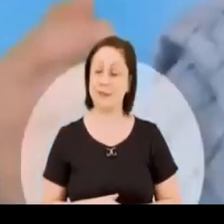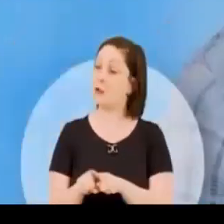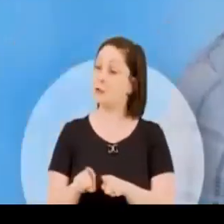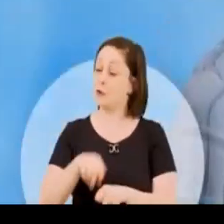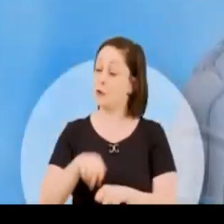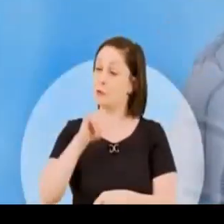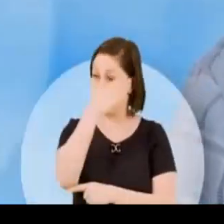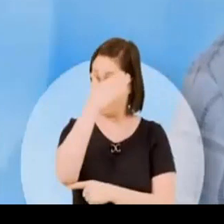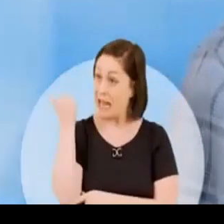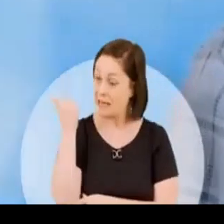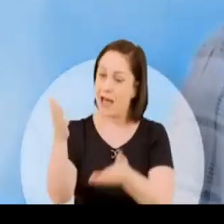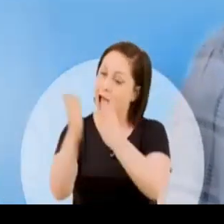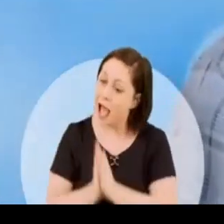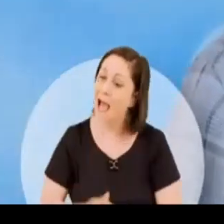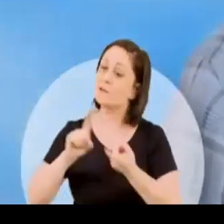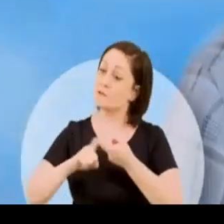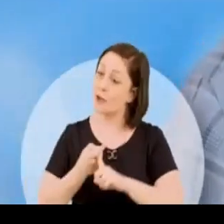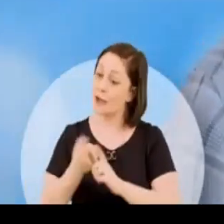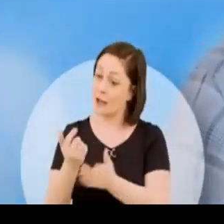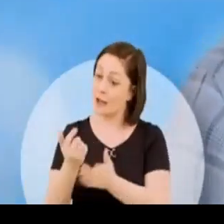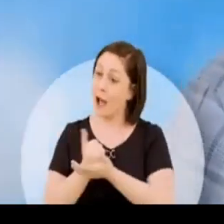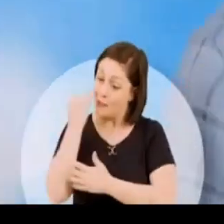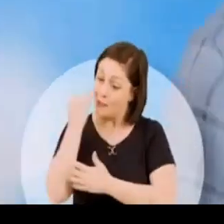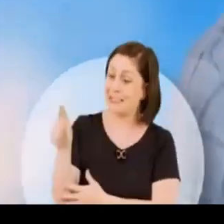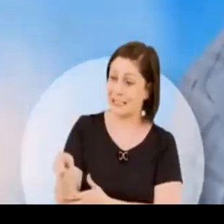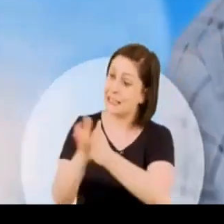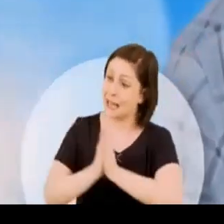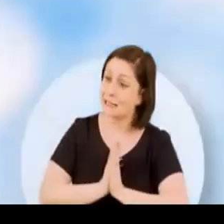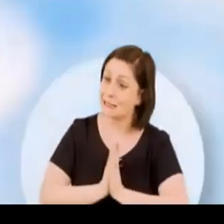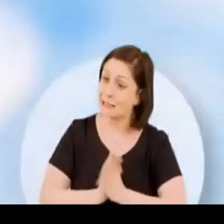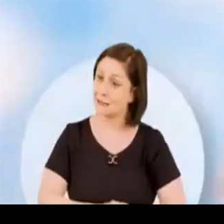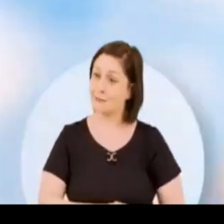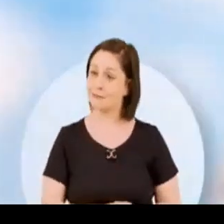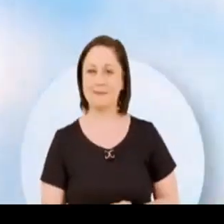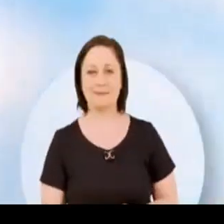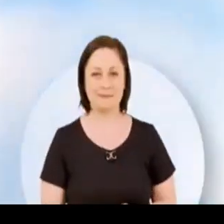And don't forget to ask a friend to help you if you need it.